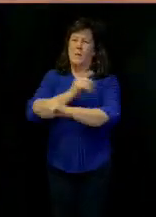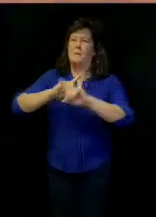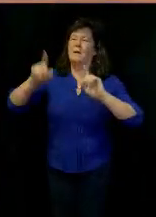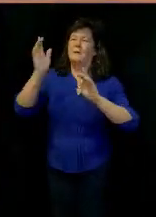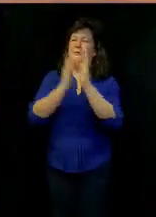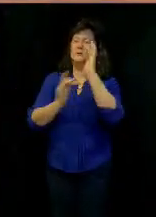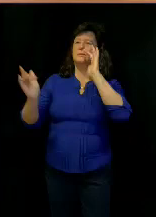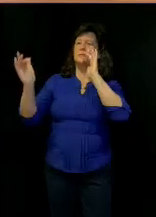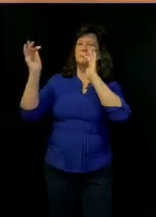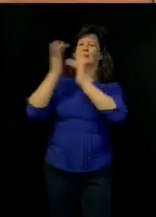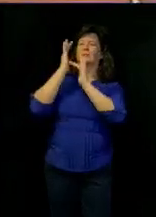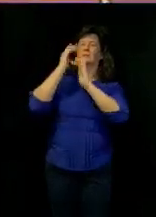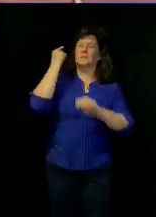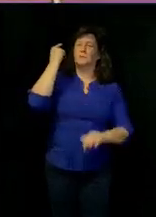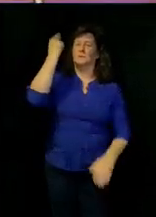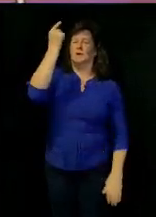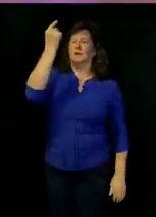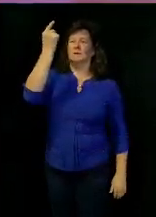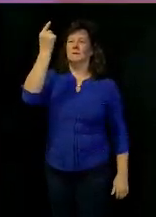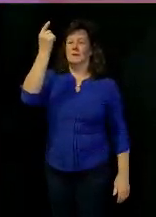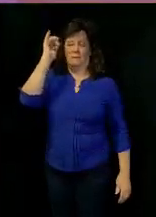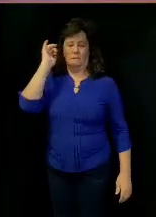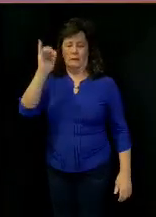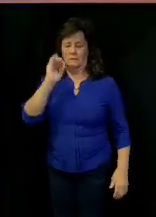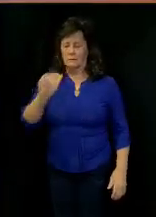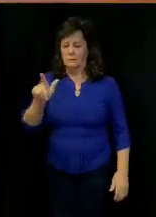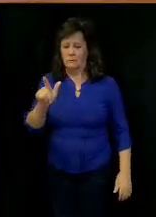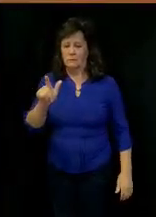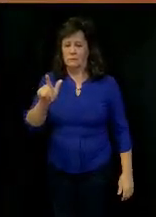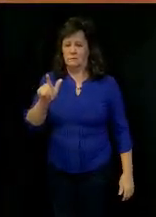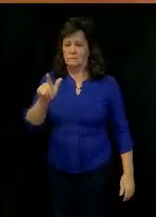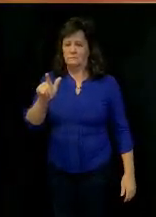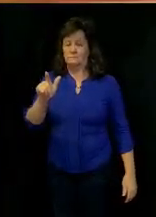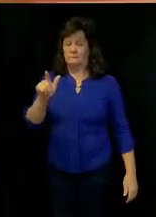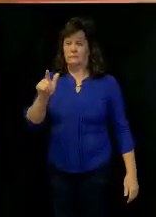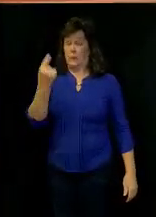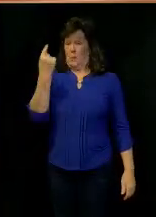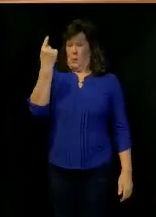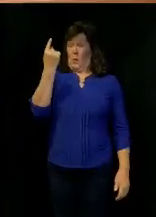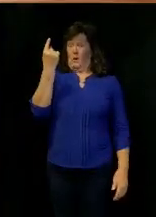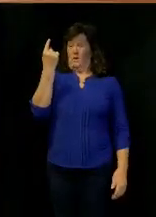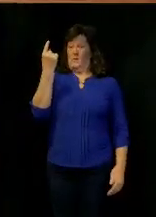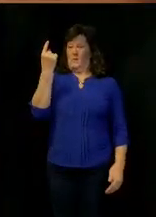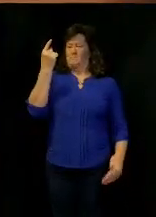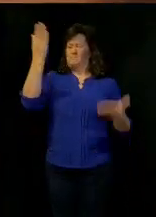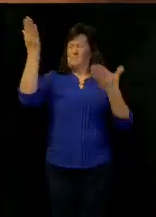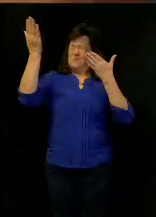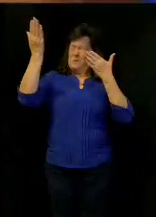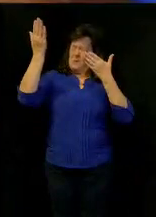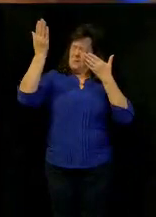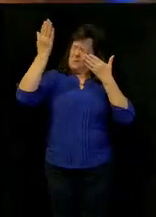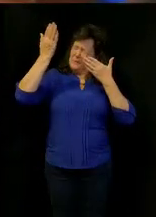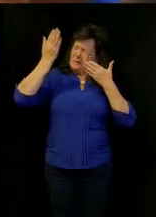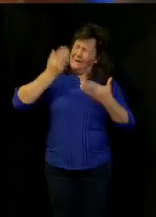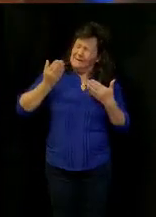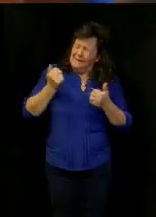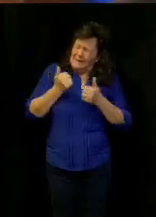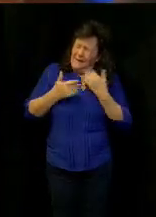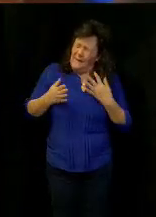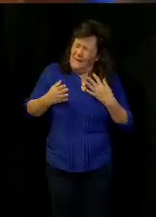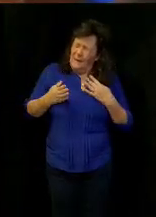it. That is it. That should be the thing that brings actually everything in line